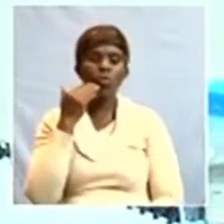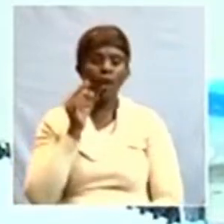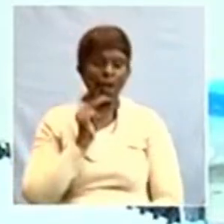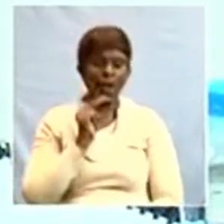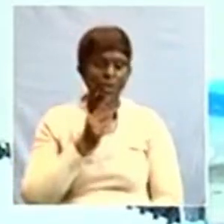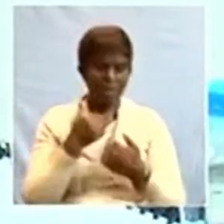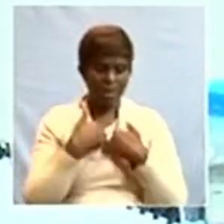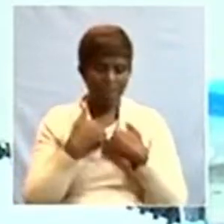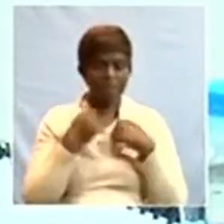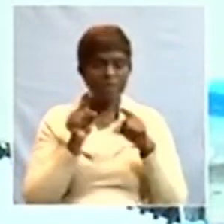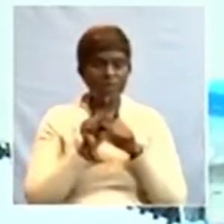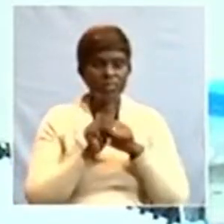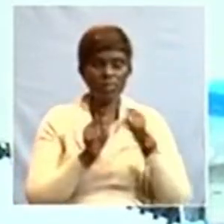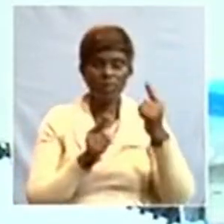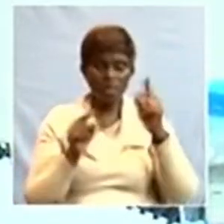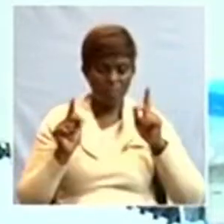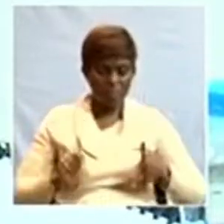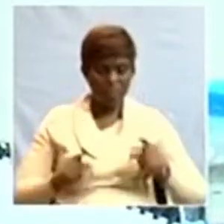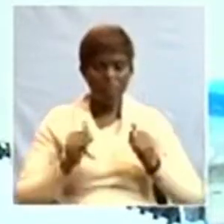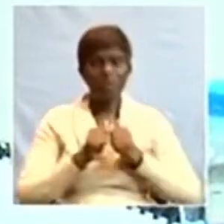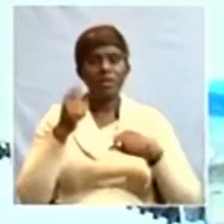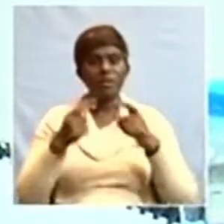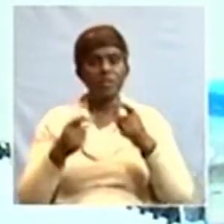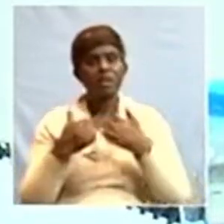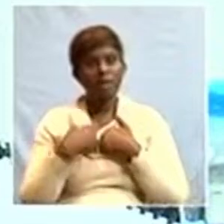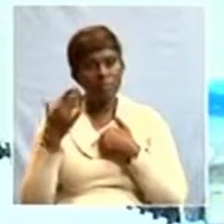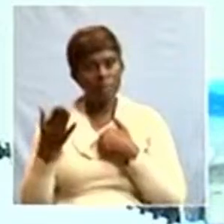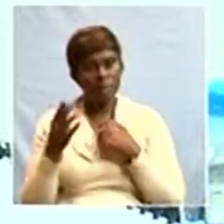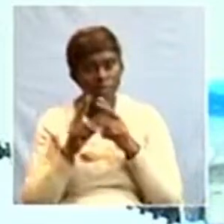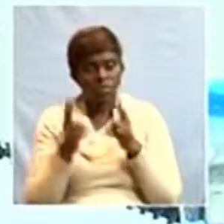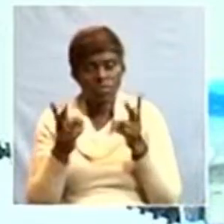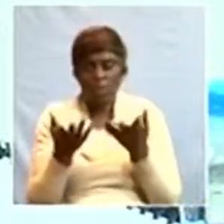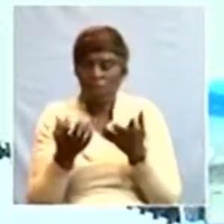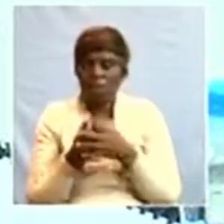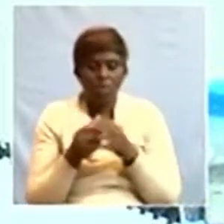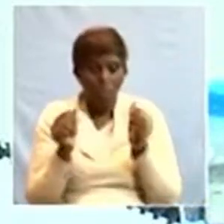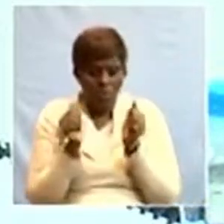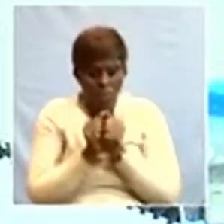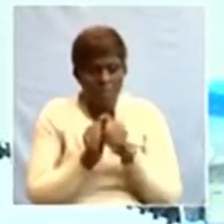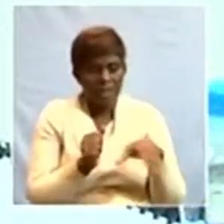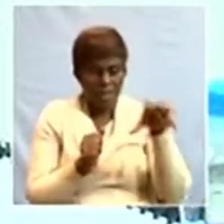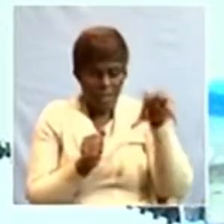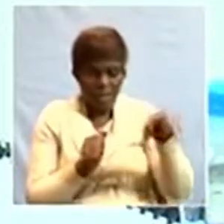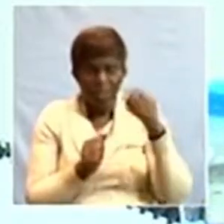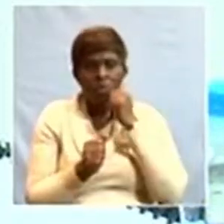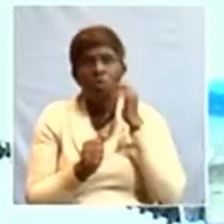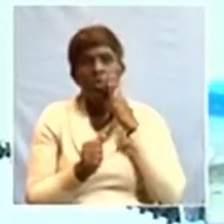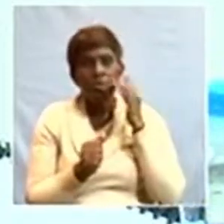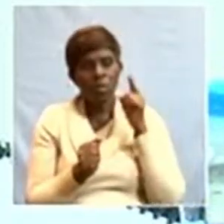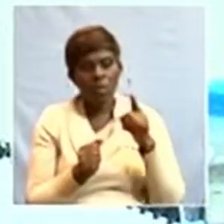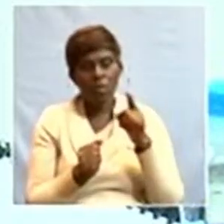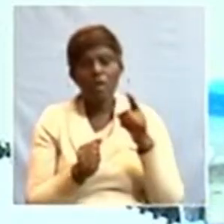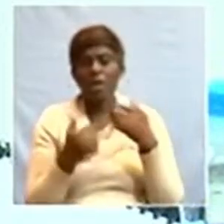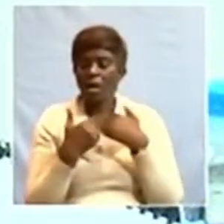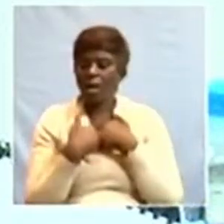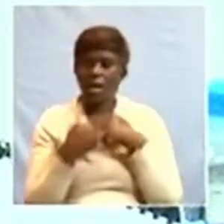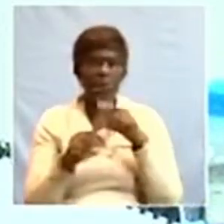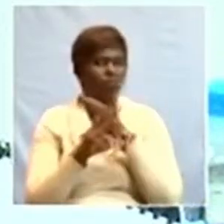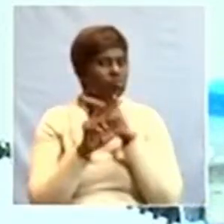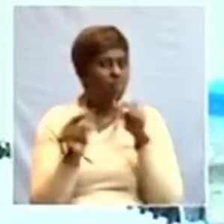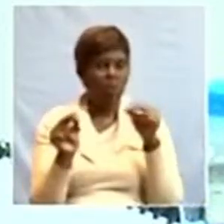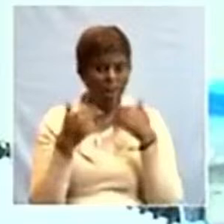just as we have one for persons with disabilities. So with the child-headed household, there is